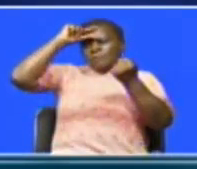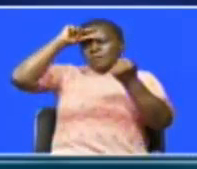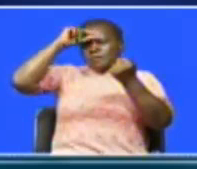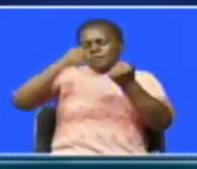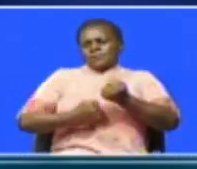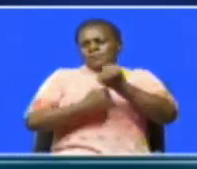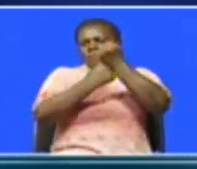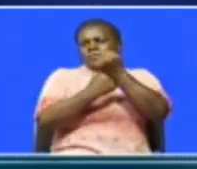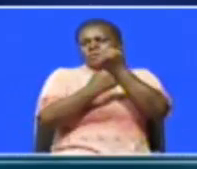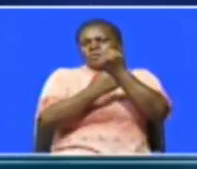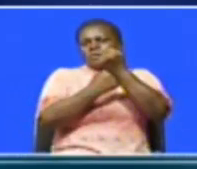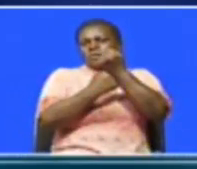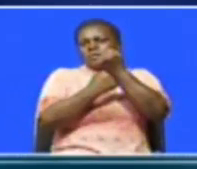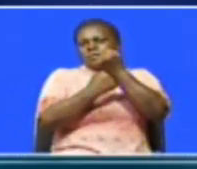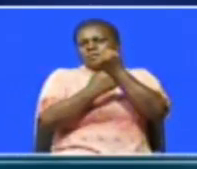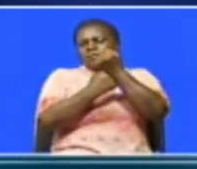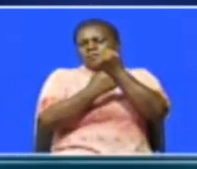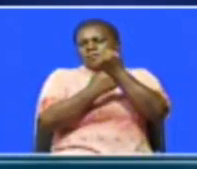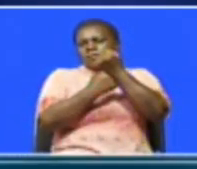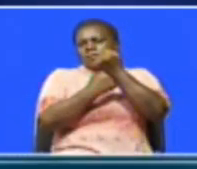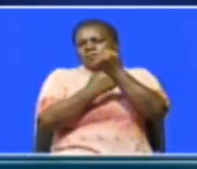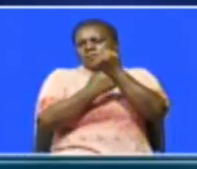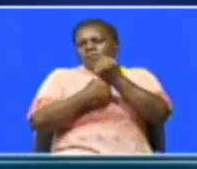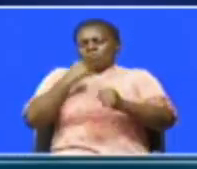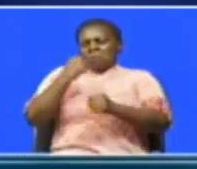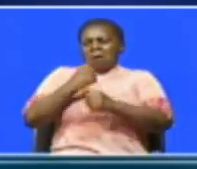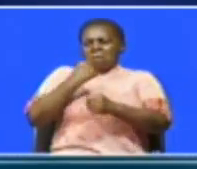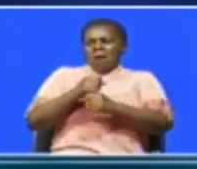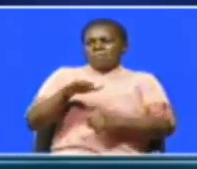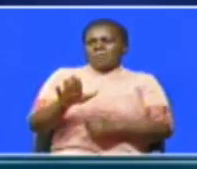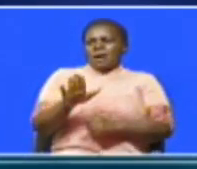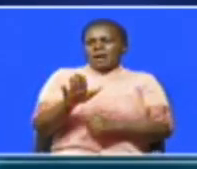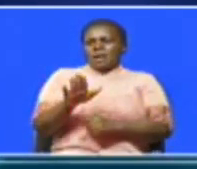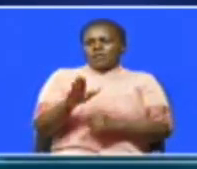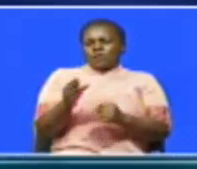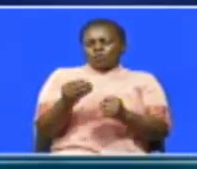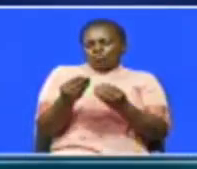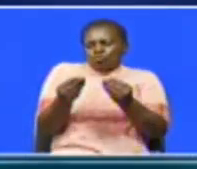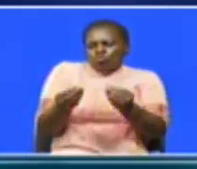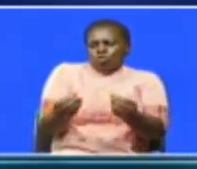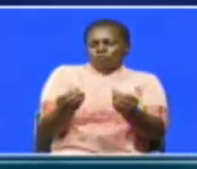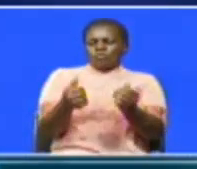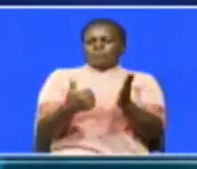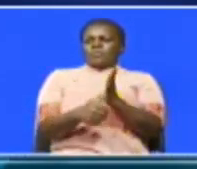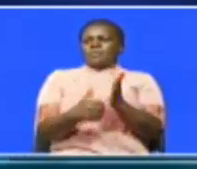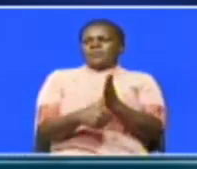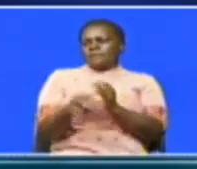supporting the board in the work they are doing in order to address this problem. Na mtazamaji